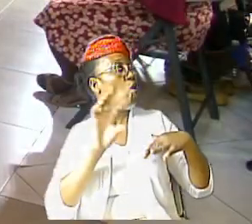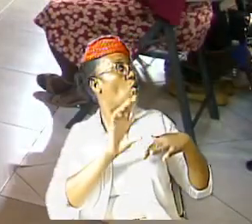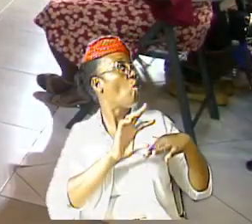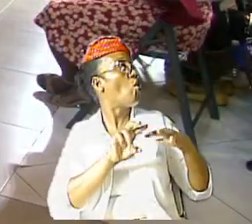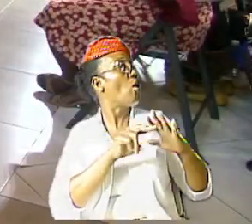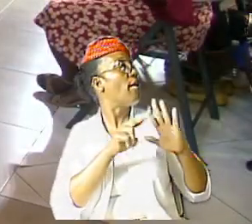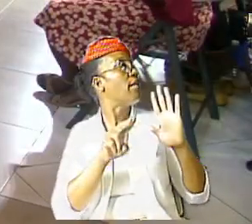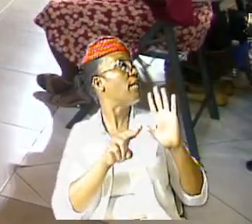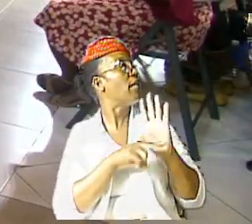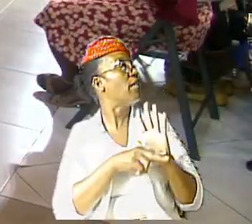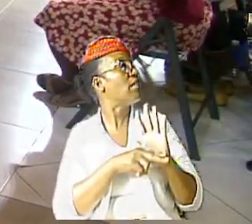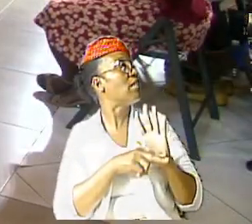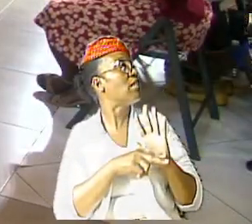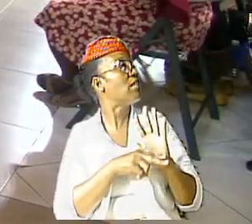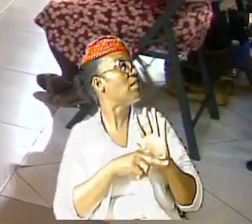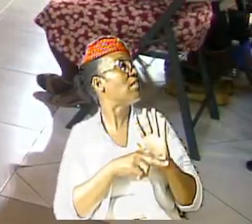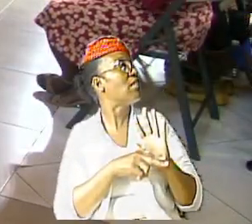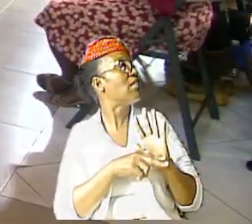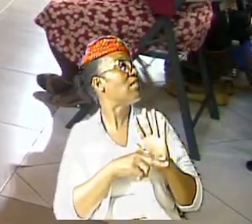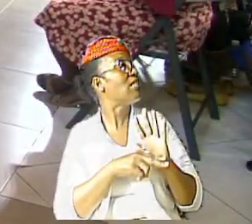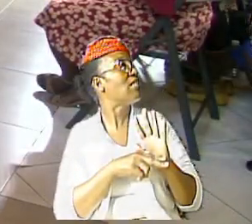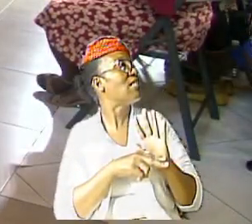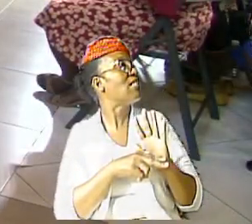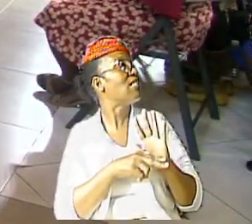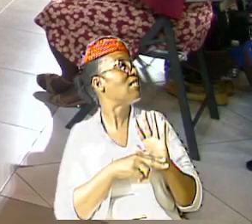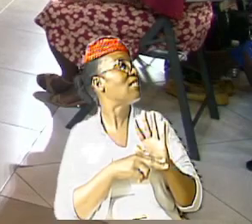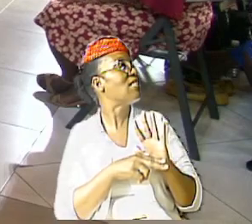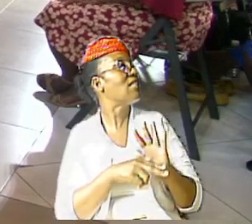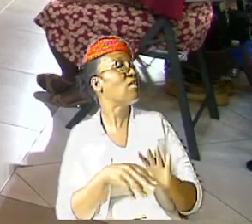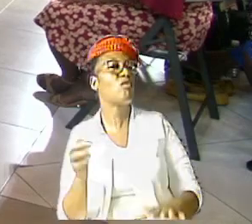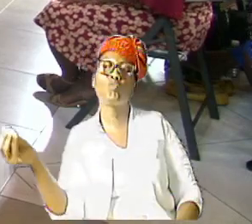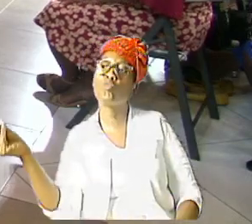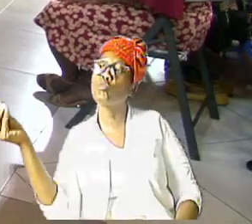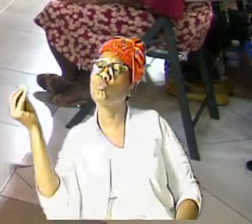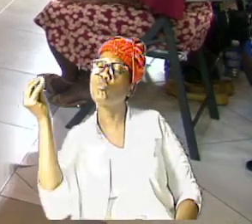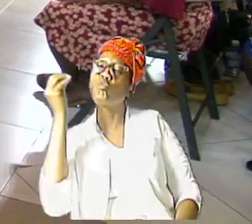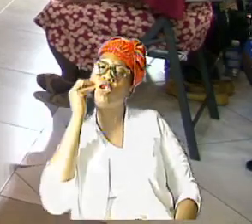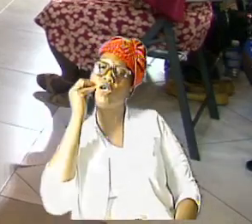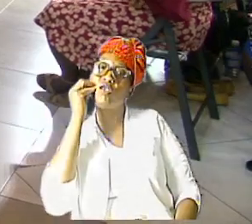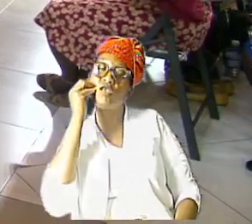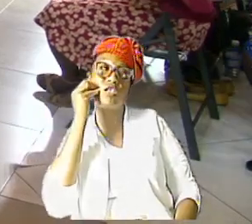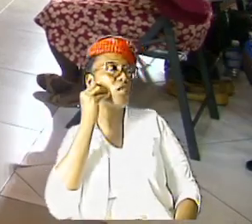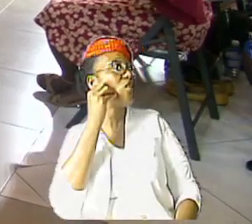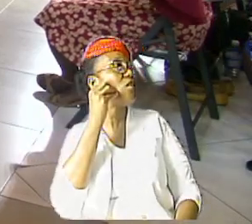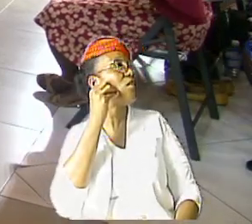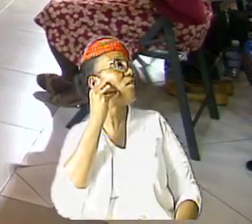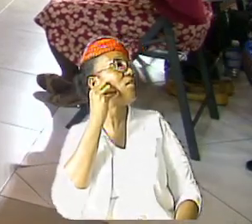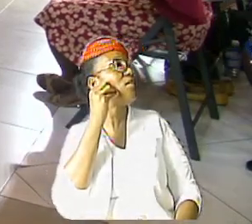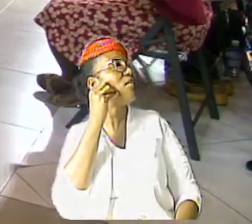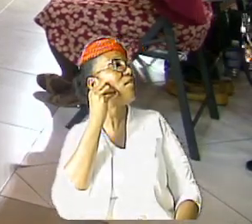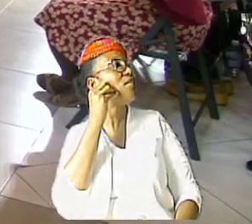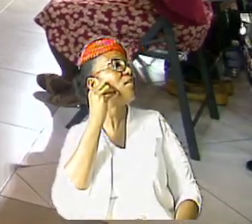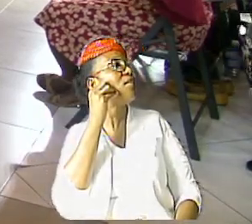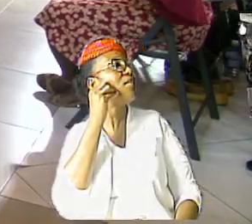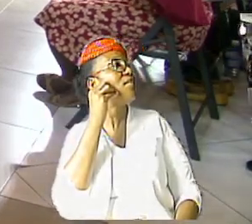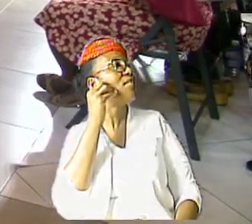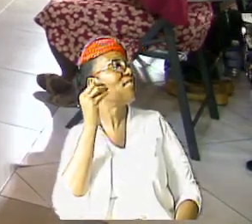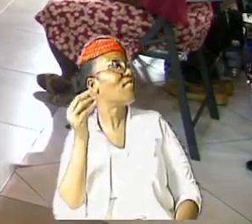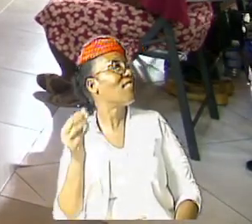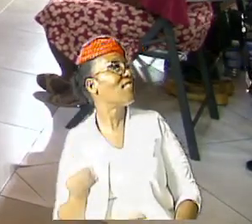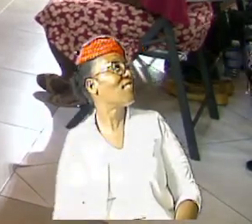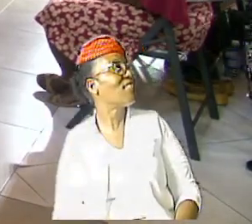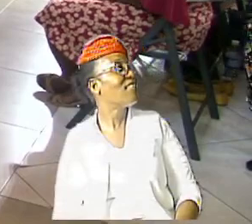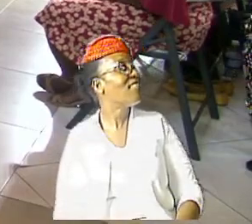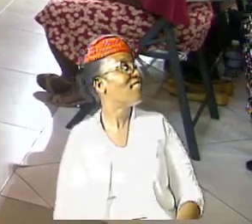you want, for the couples that are here. Hallelujah. That's right. All right, come on, man.